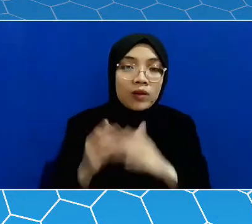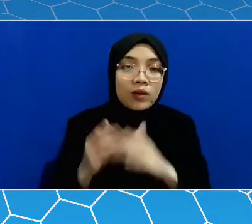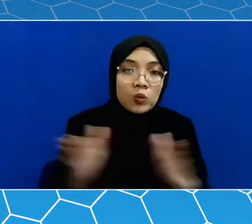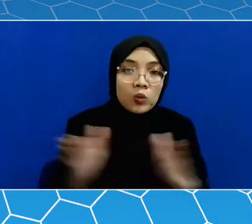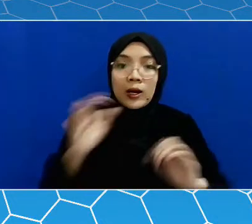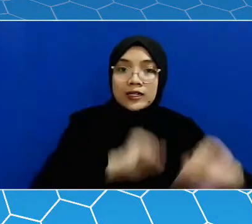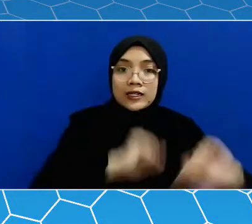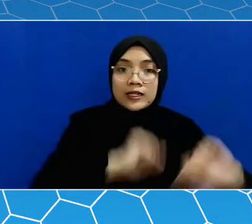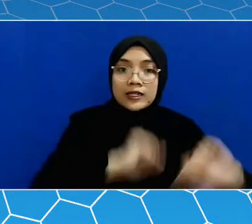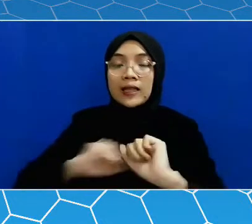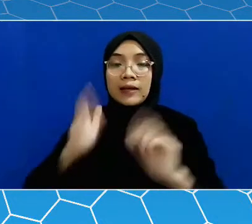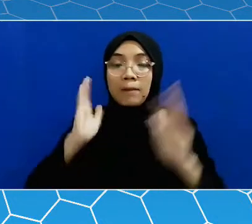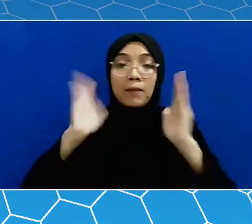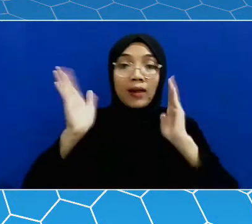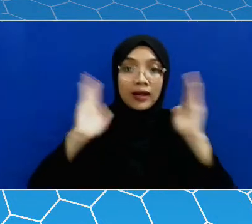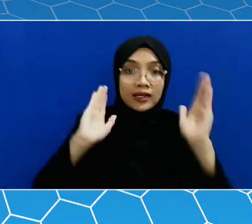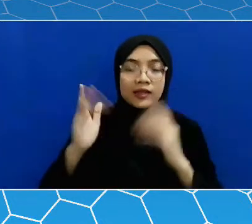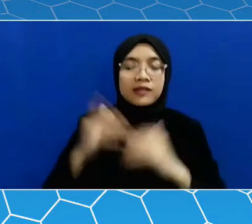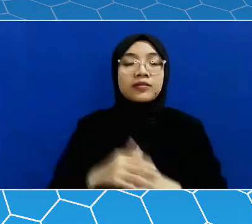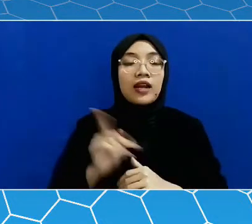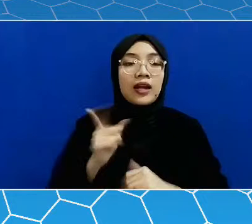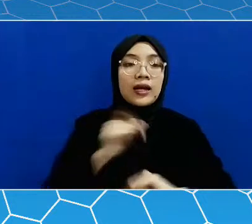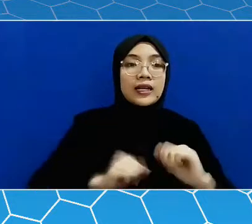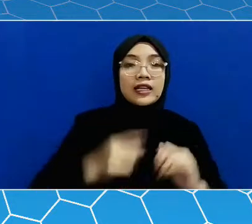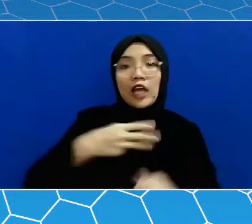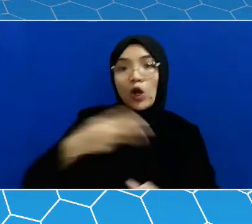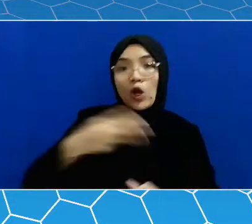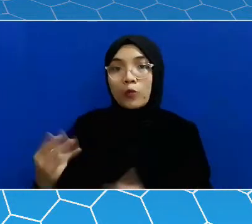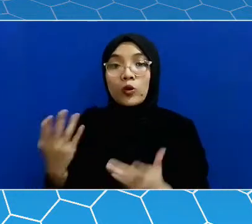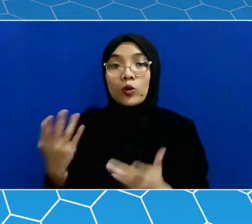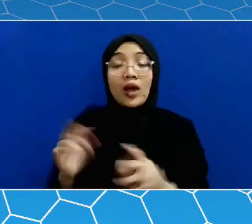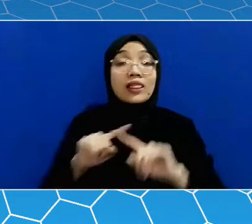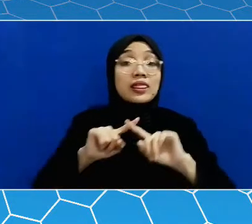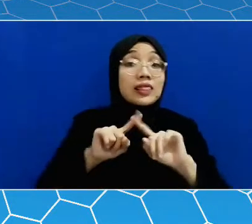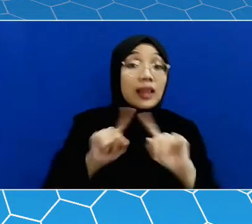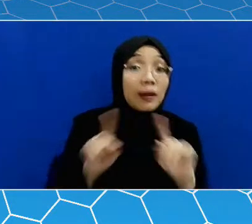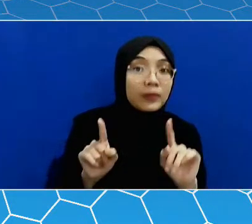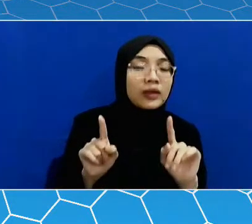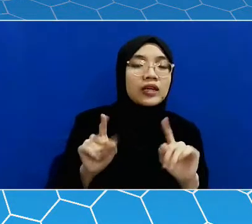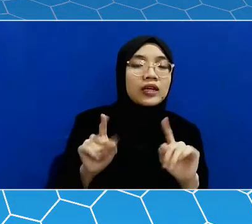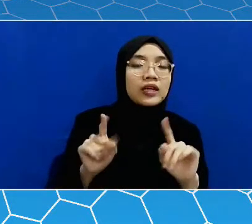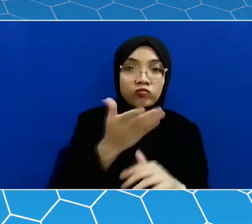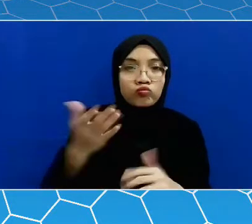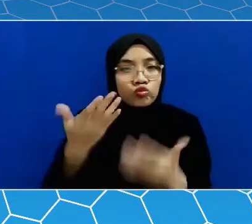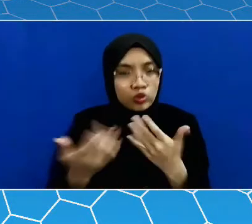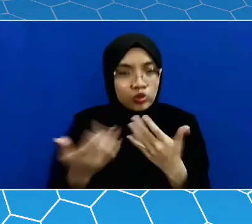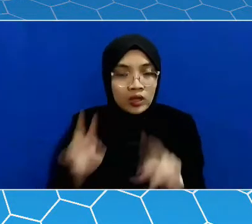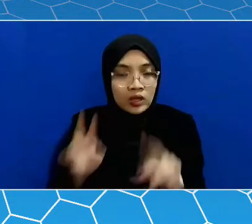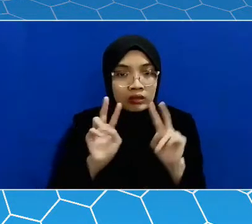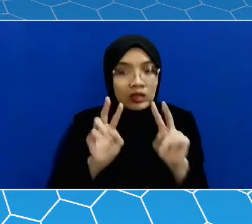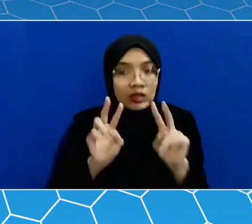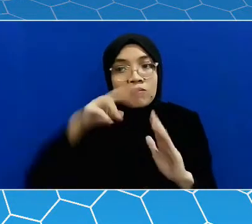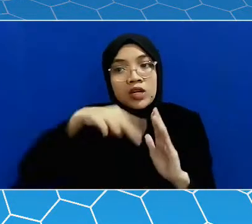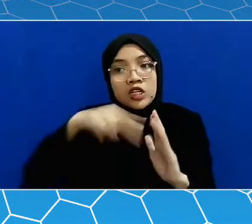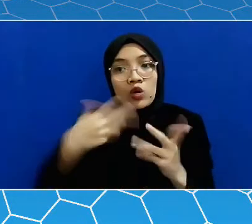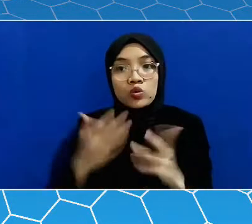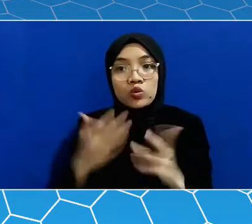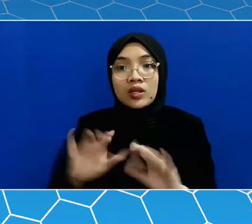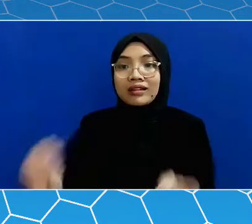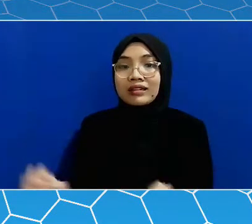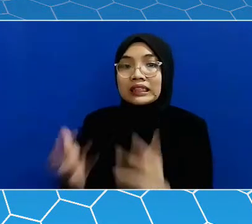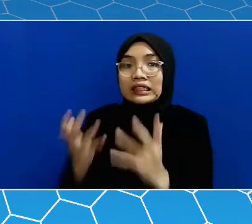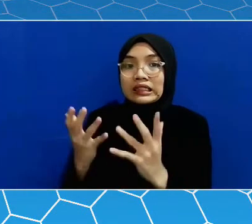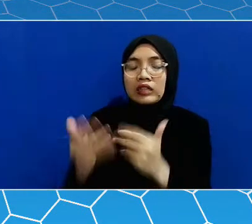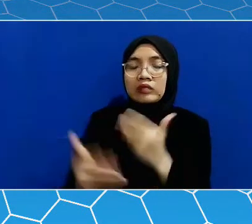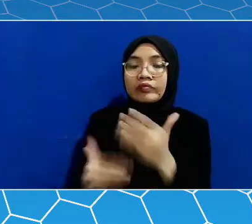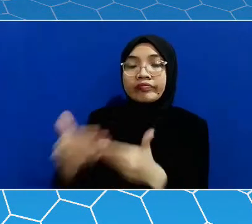also our economic activities as well. But I'm sure you all had seen and had read what happened over time when I think the Malaysians